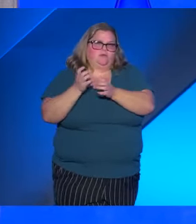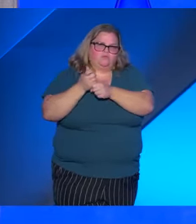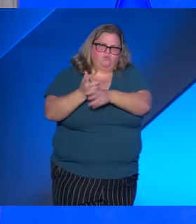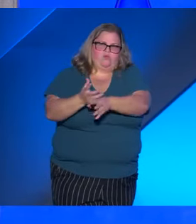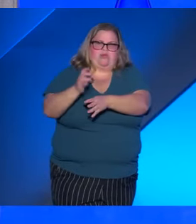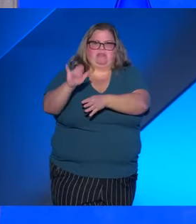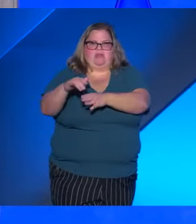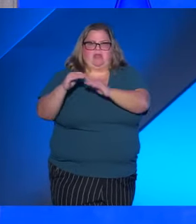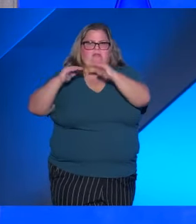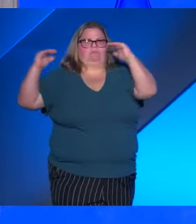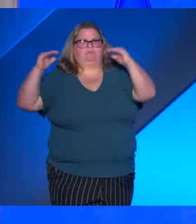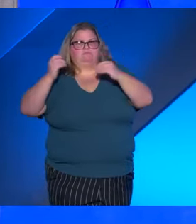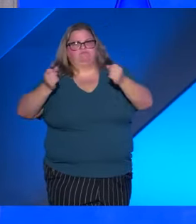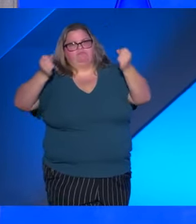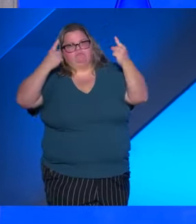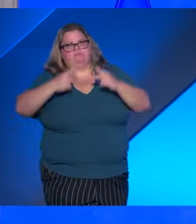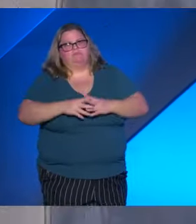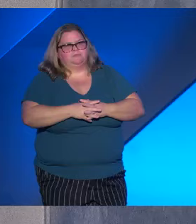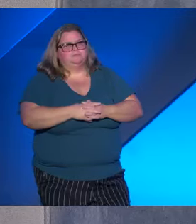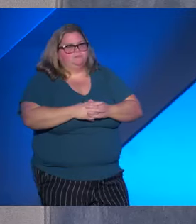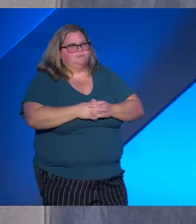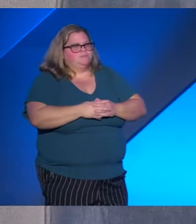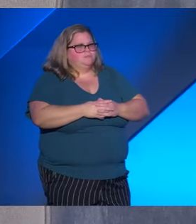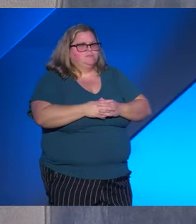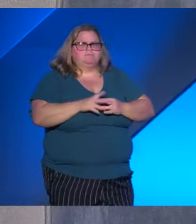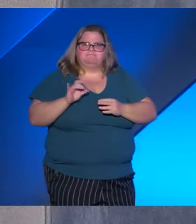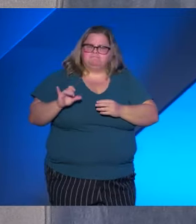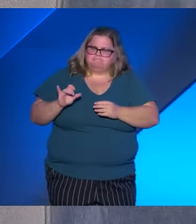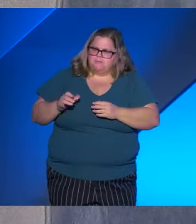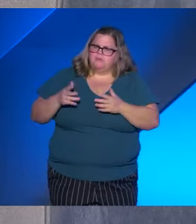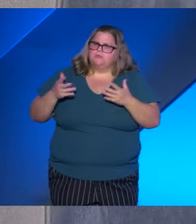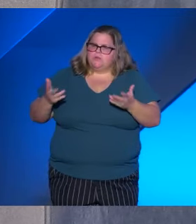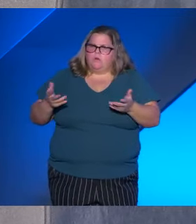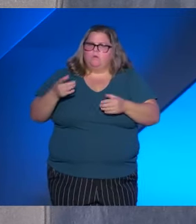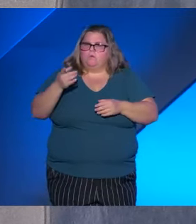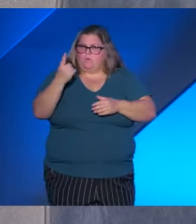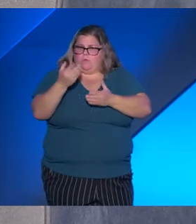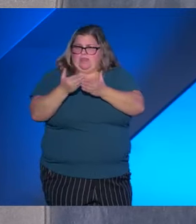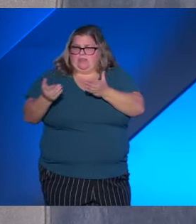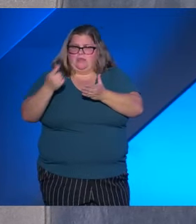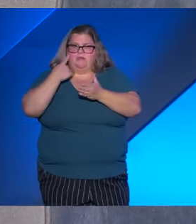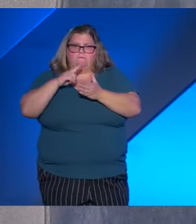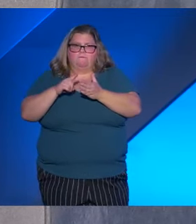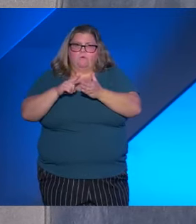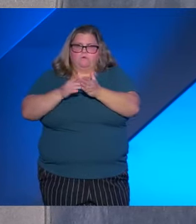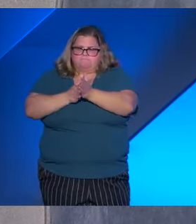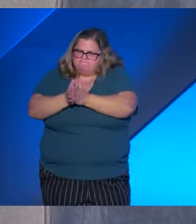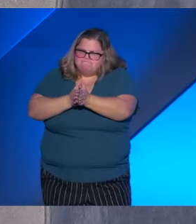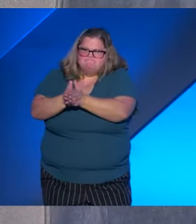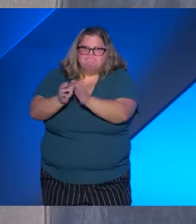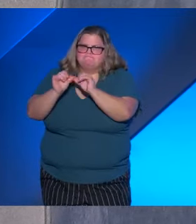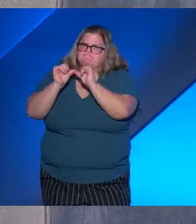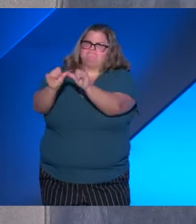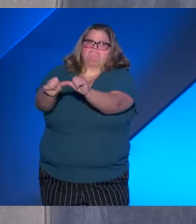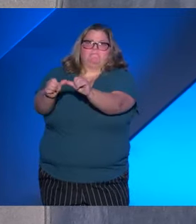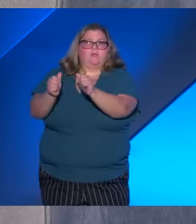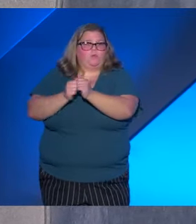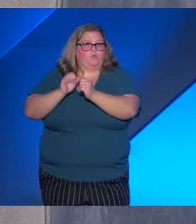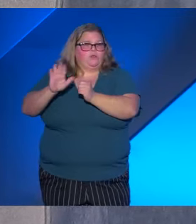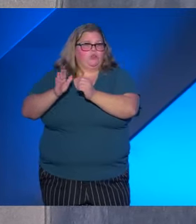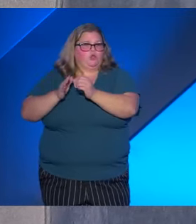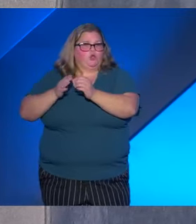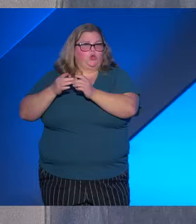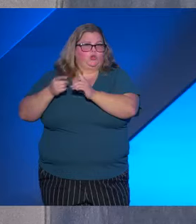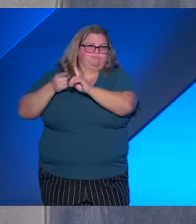of understanding. So it's one thing to stay committed to your initiatives, right?